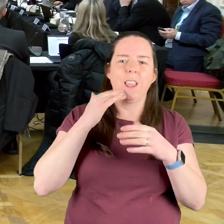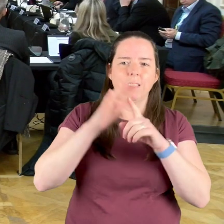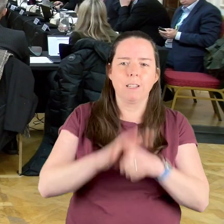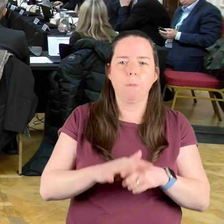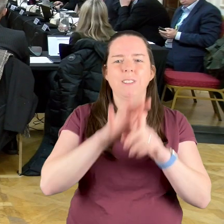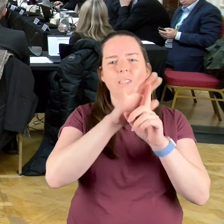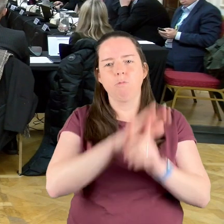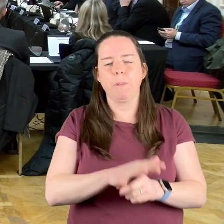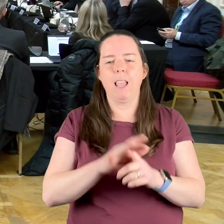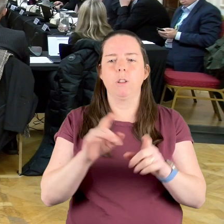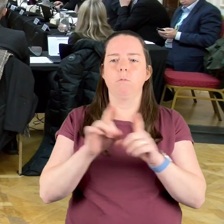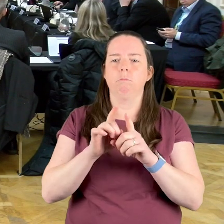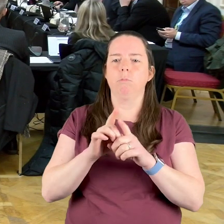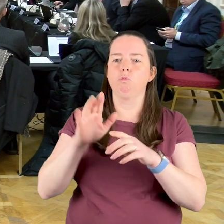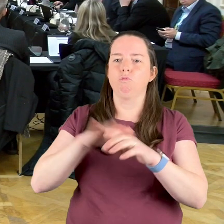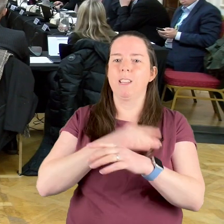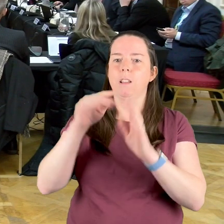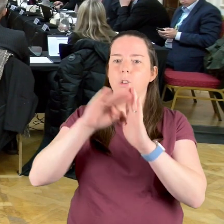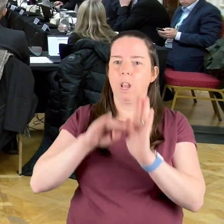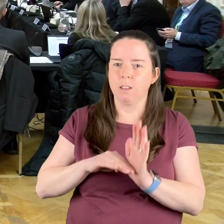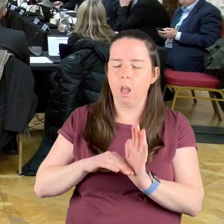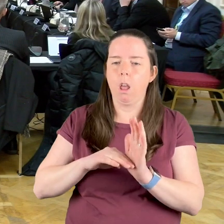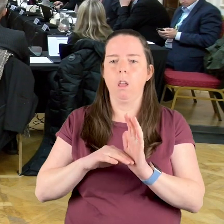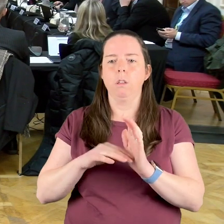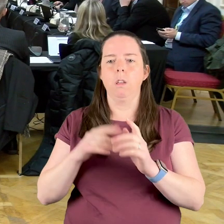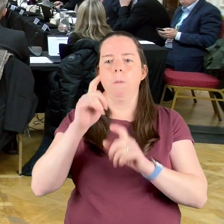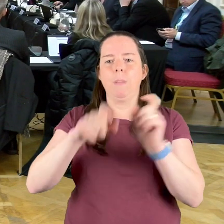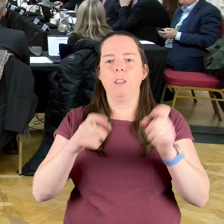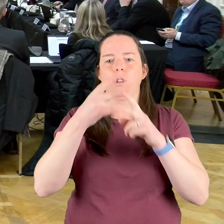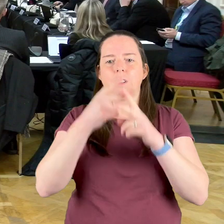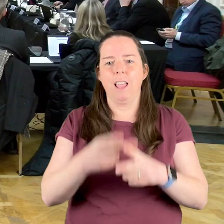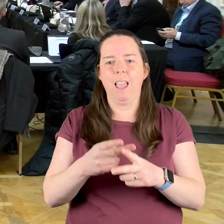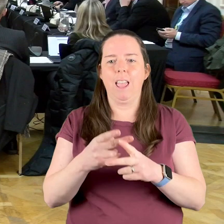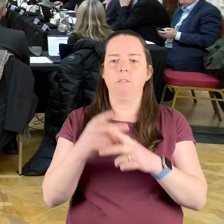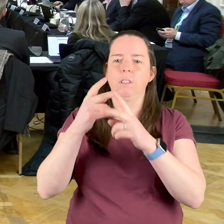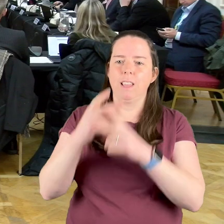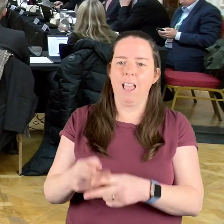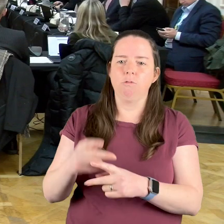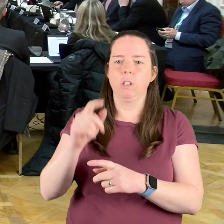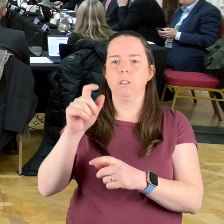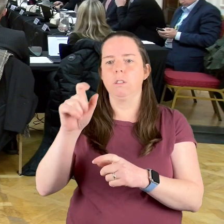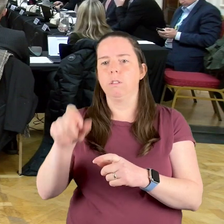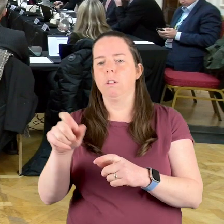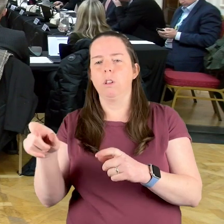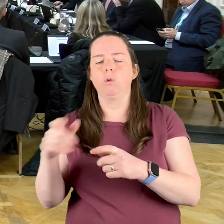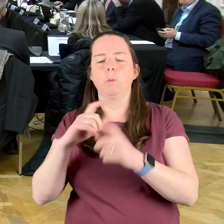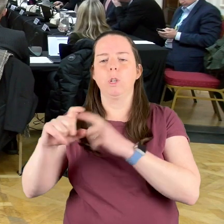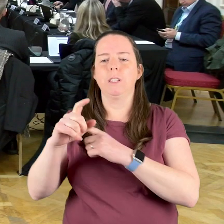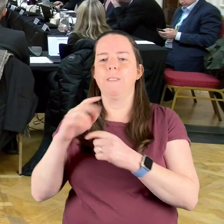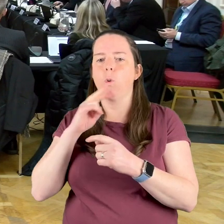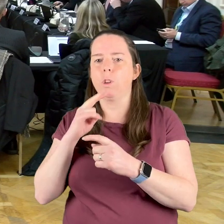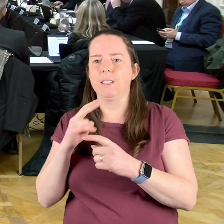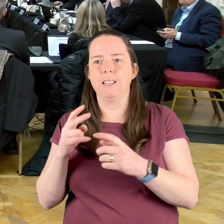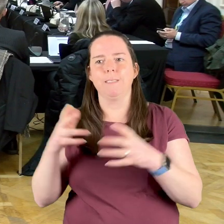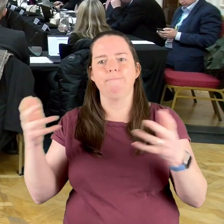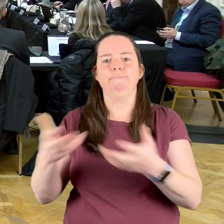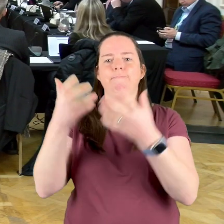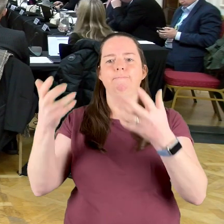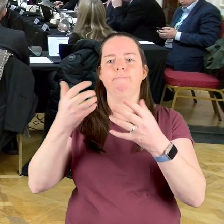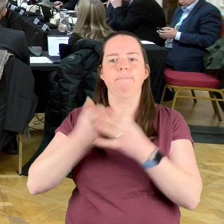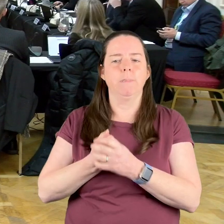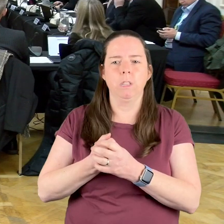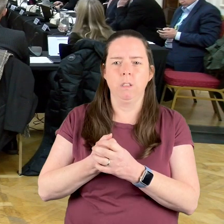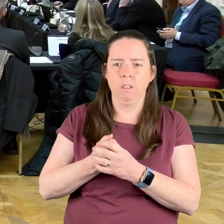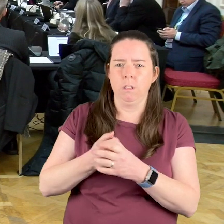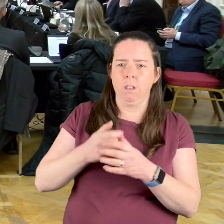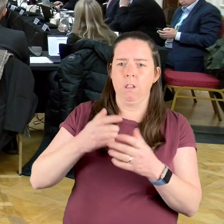we elevate patient care and carers and community voices. Because we can't do any of those things without workforce, we've talked about